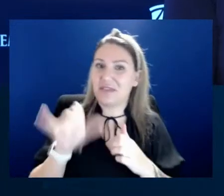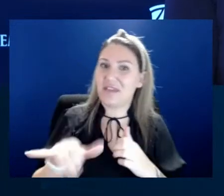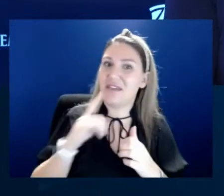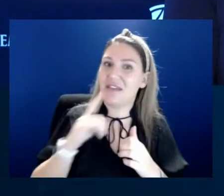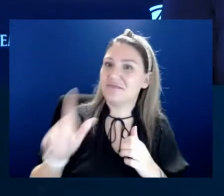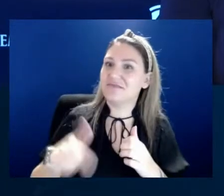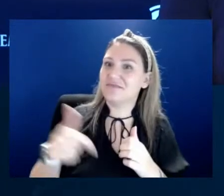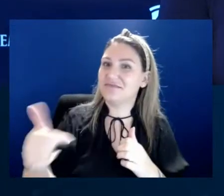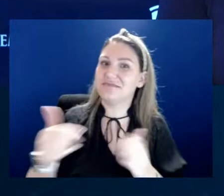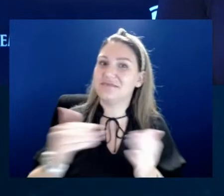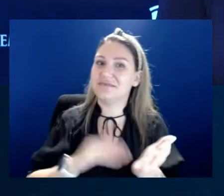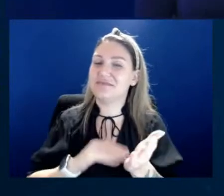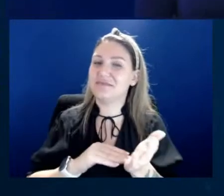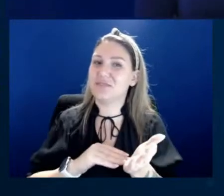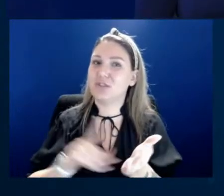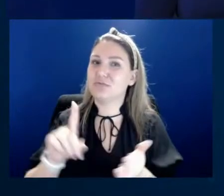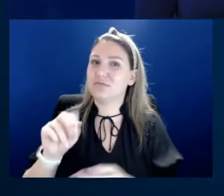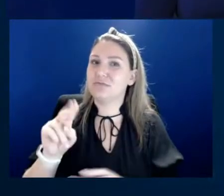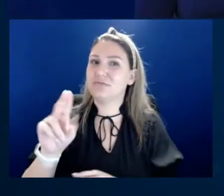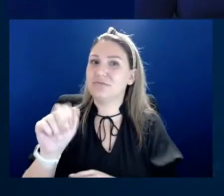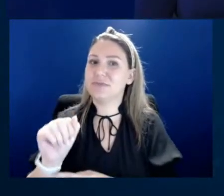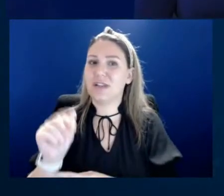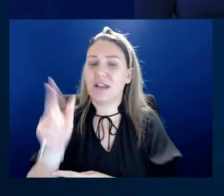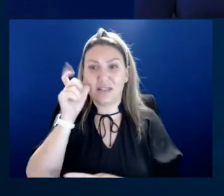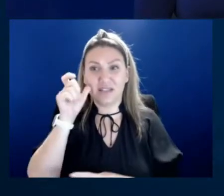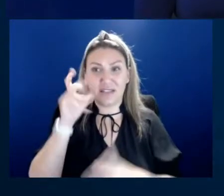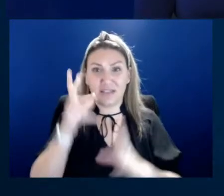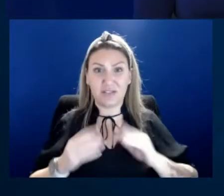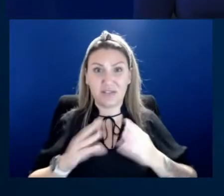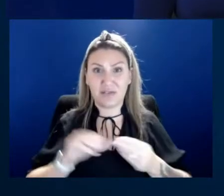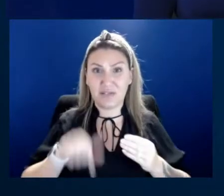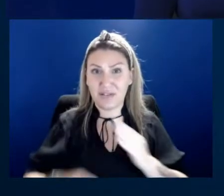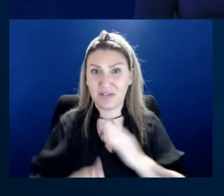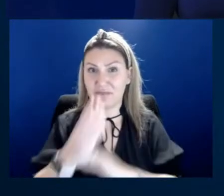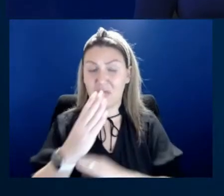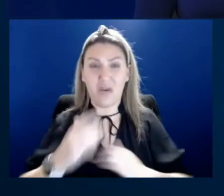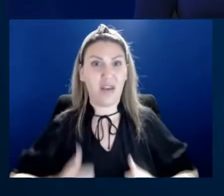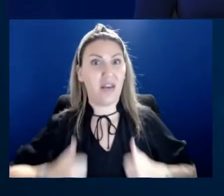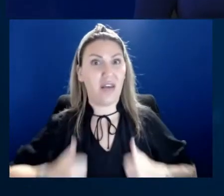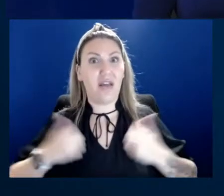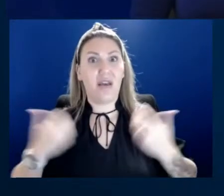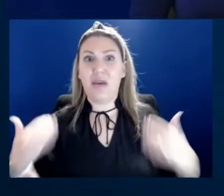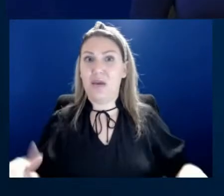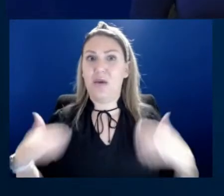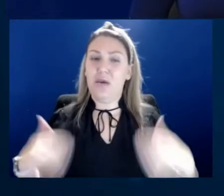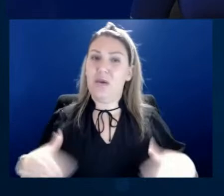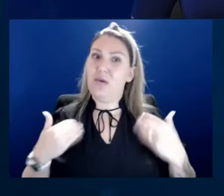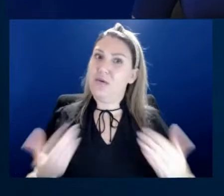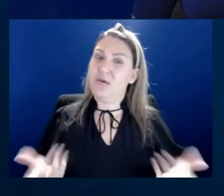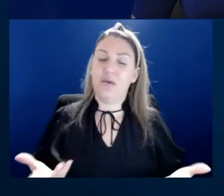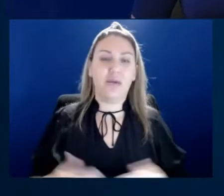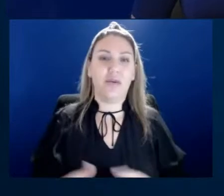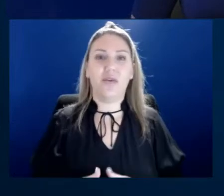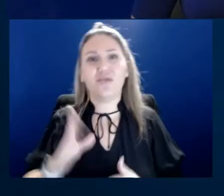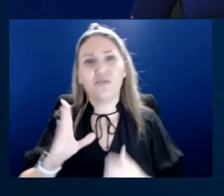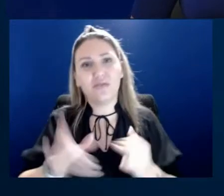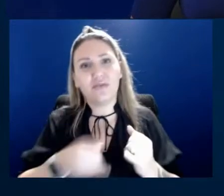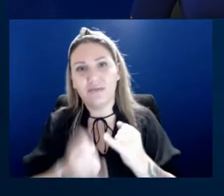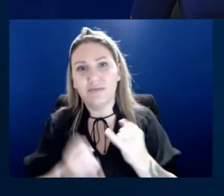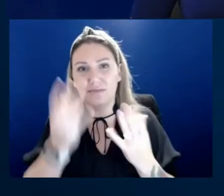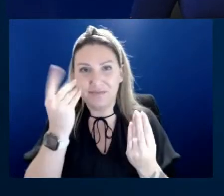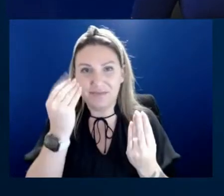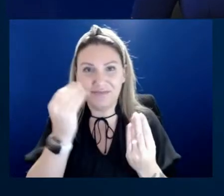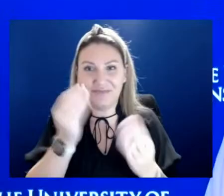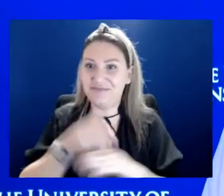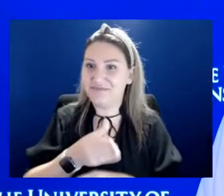Hawkinson. Listening to the stories this morning, it really puts life in perspective. What are your final thoughts after listening? You know, certainly, just